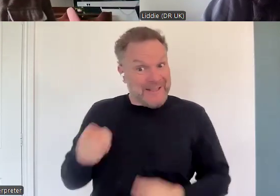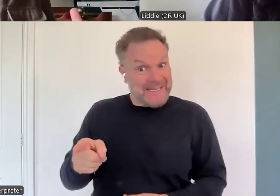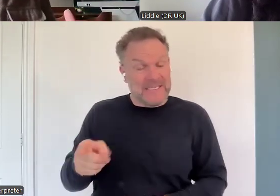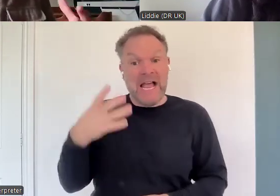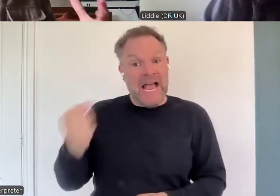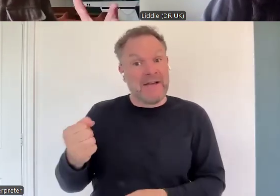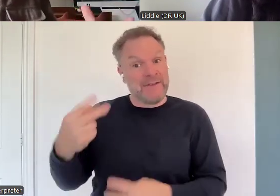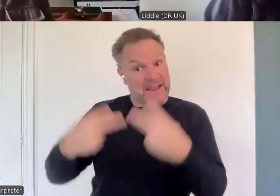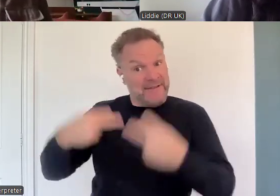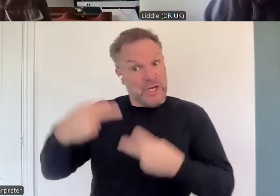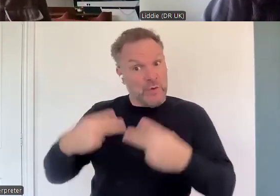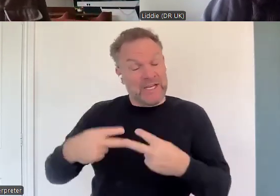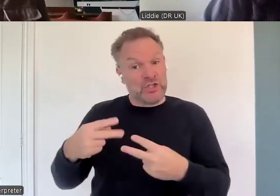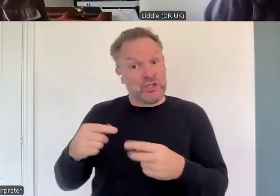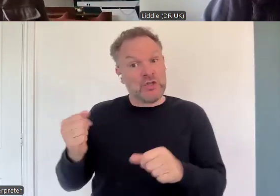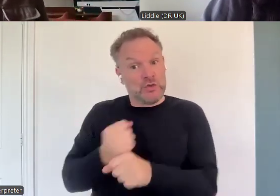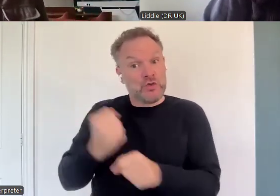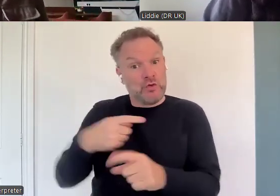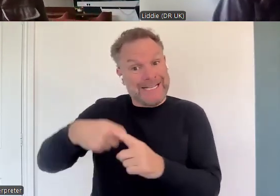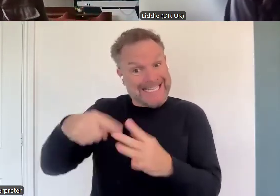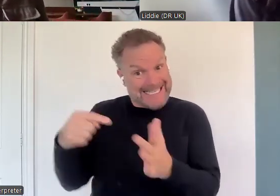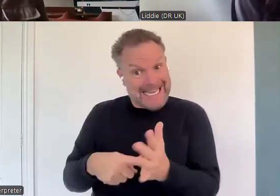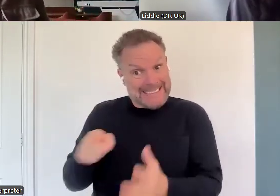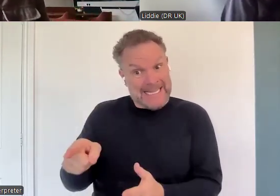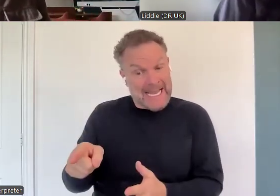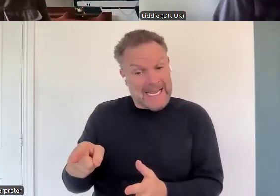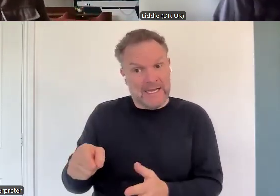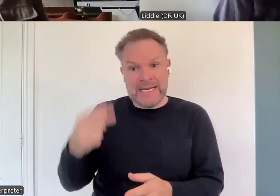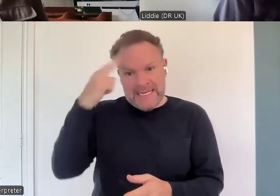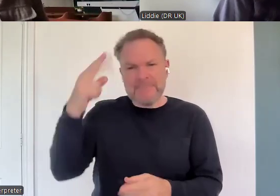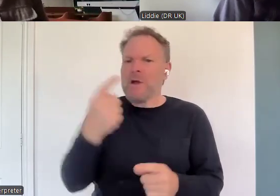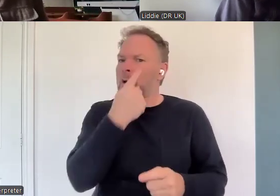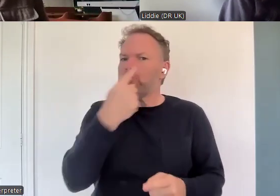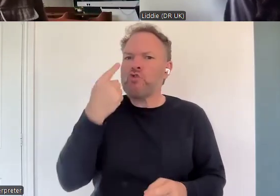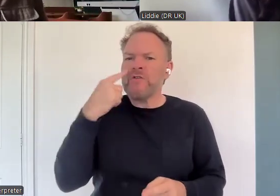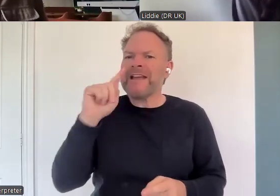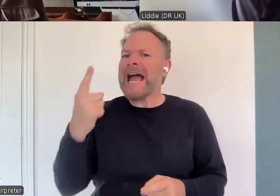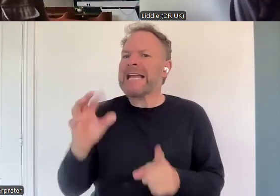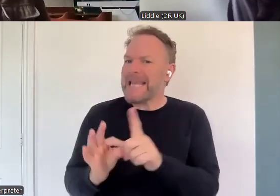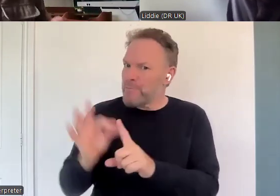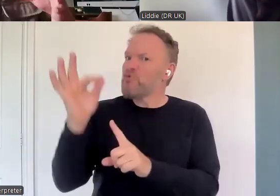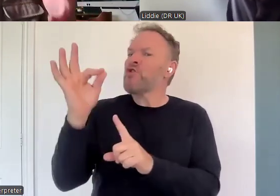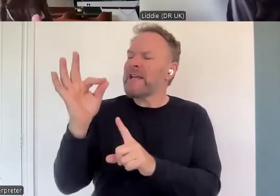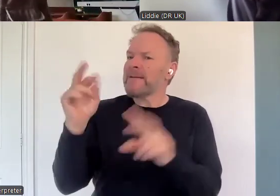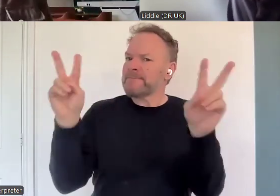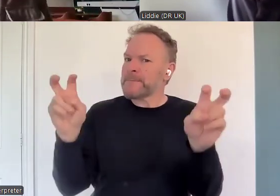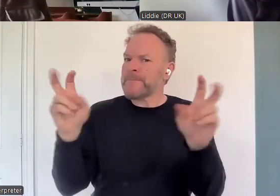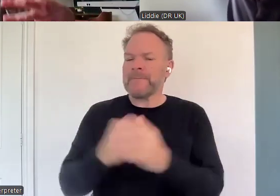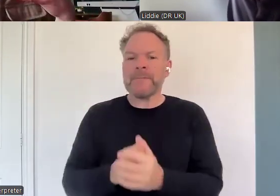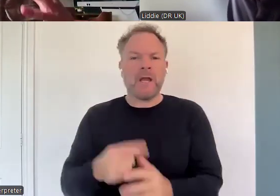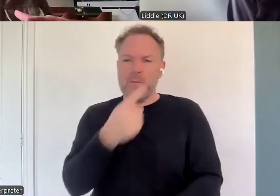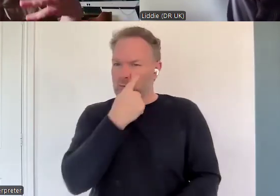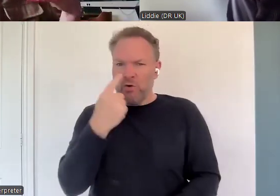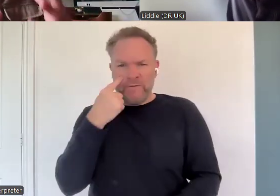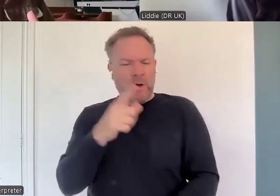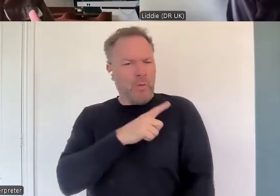evaluation toolkit we've developed as the Co-Production Network for Wales. It's called Proving and Improving. It's called Proving because